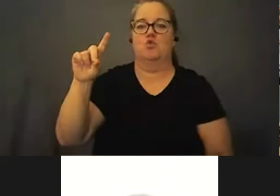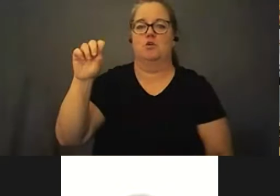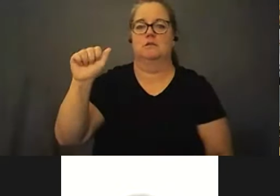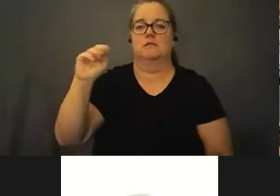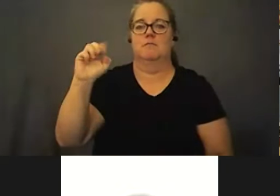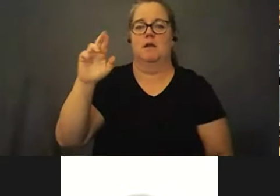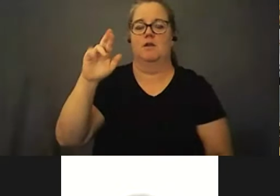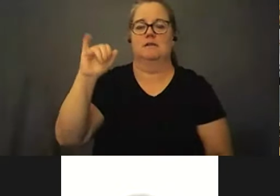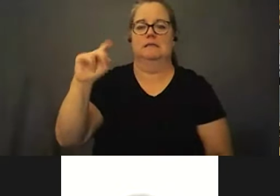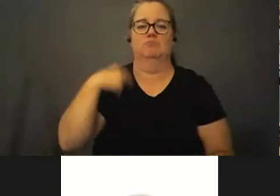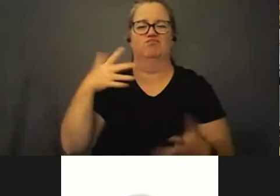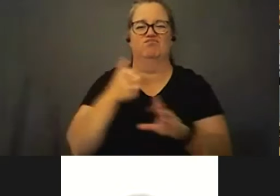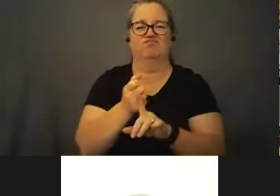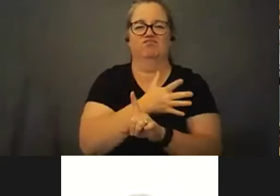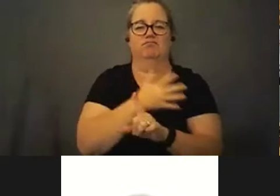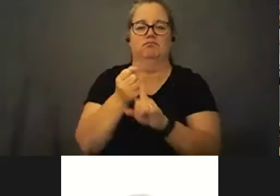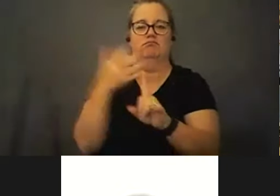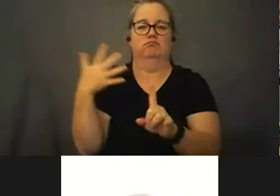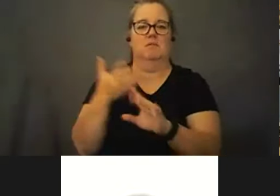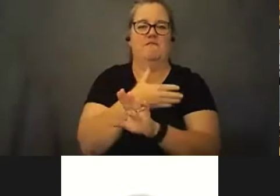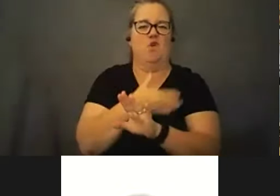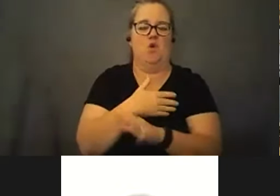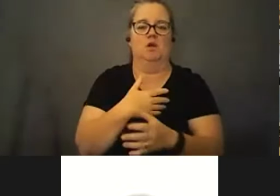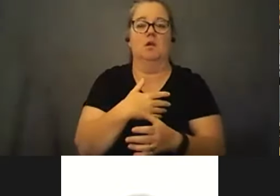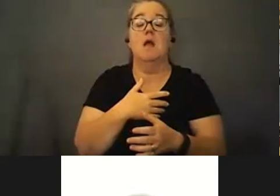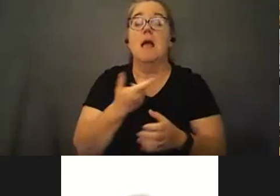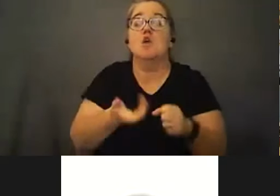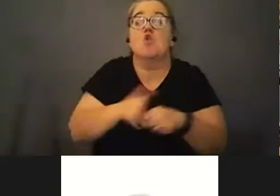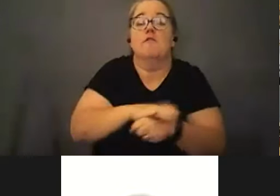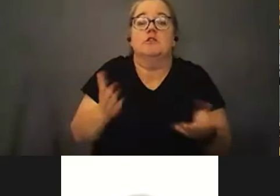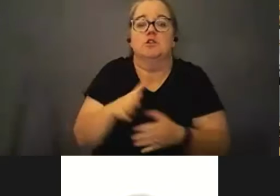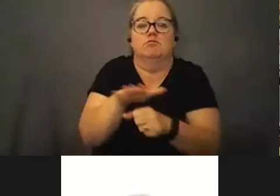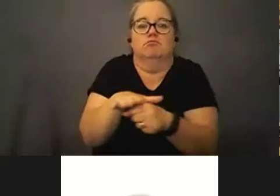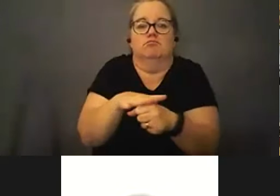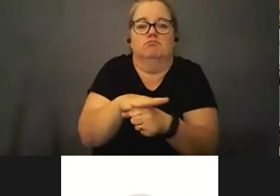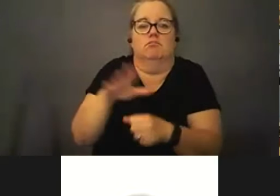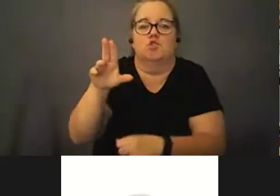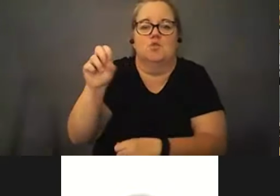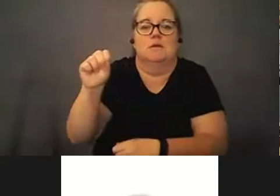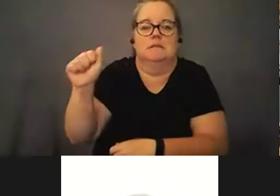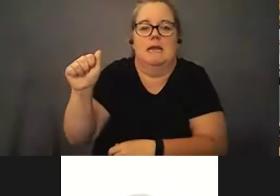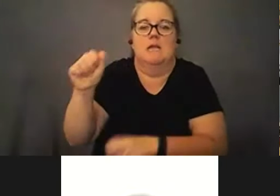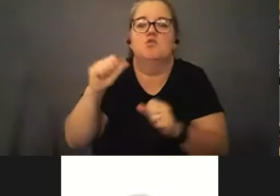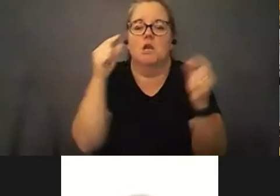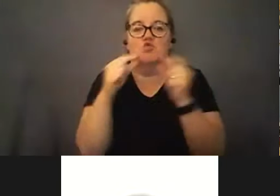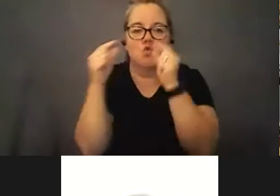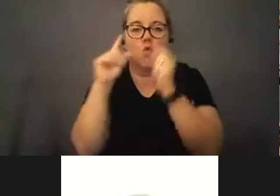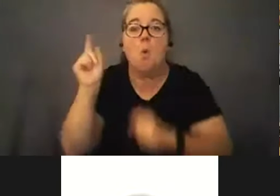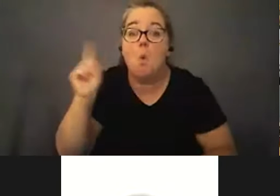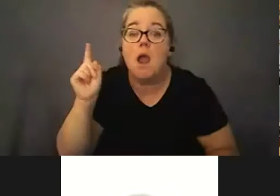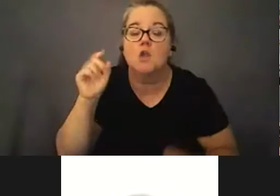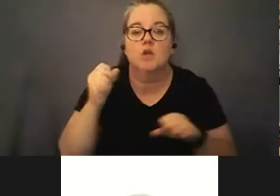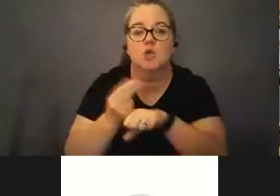in the beginning, and that's covers United States, and you can Google that too. And it's just this whole